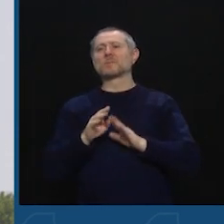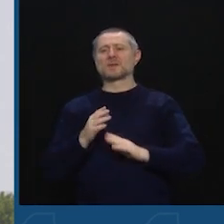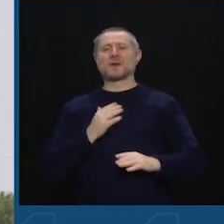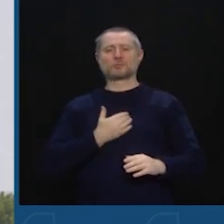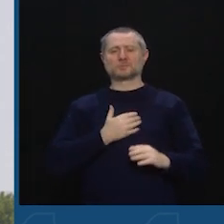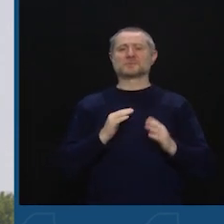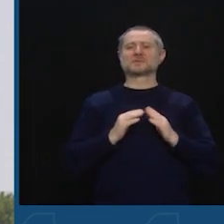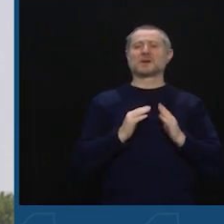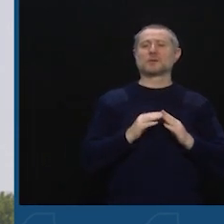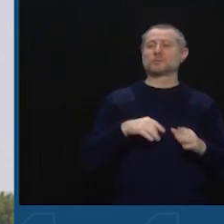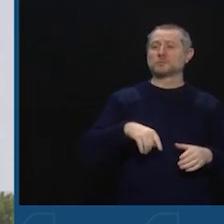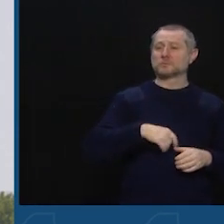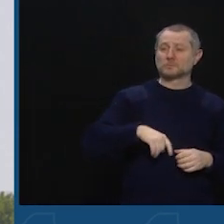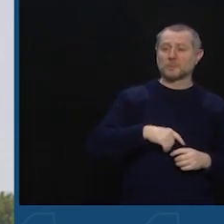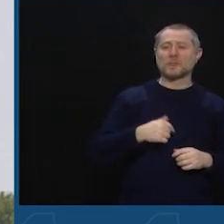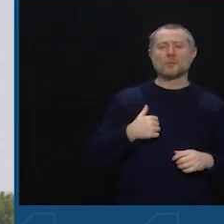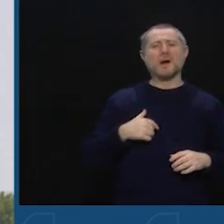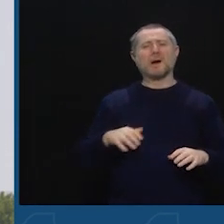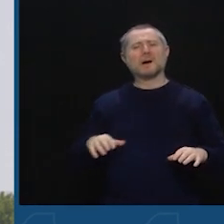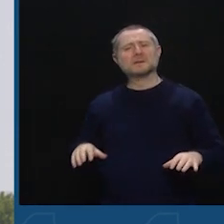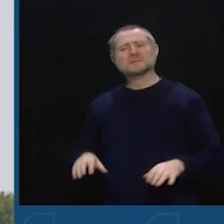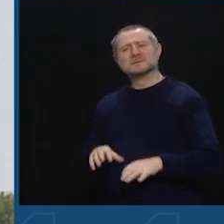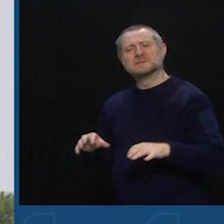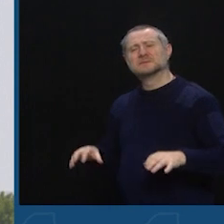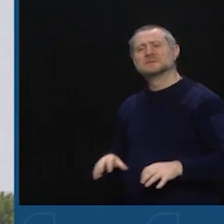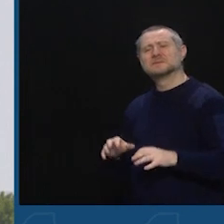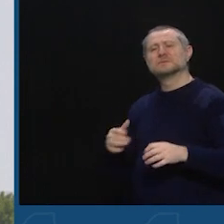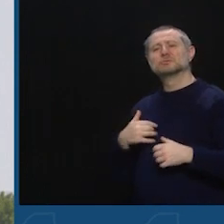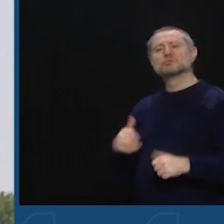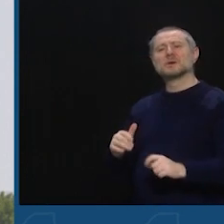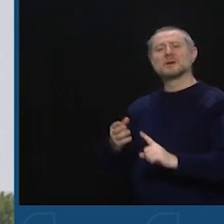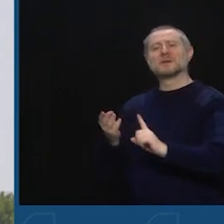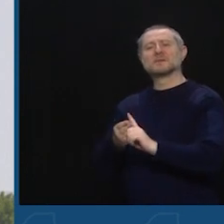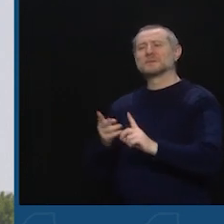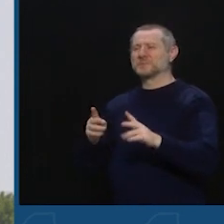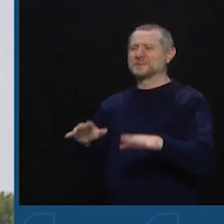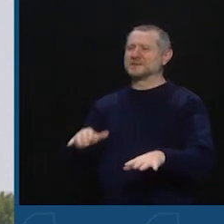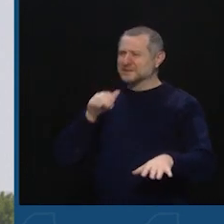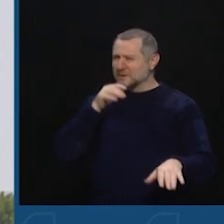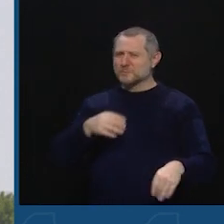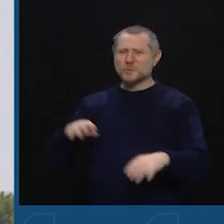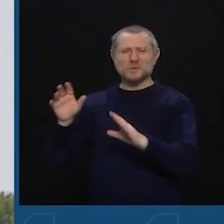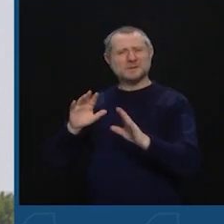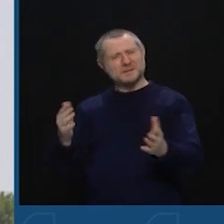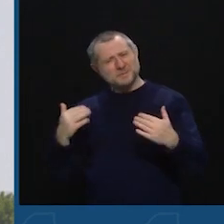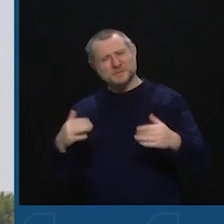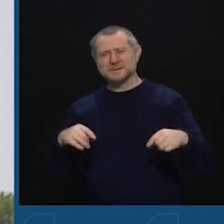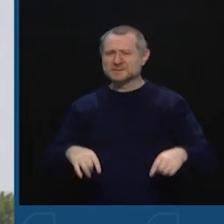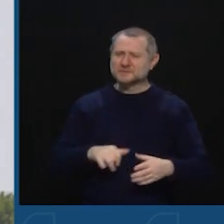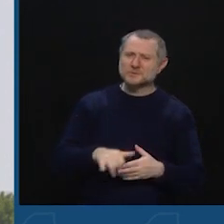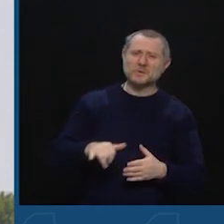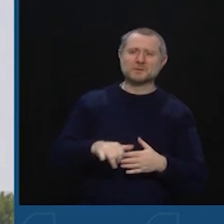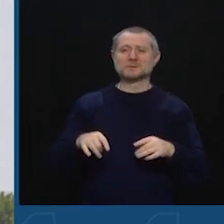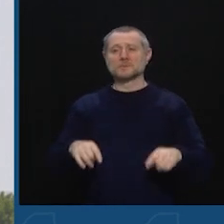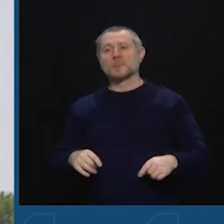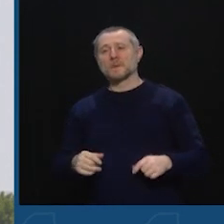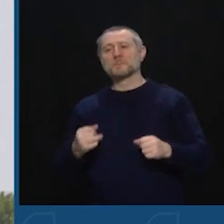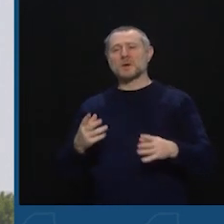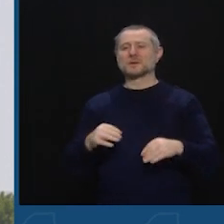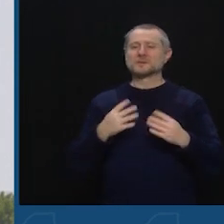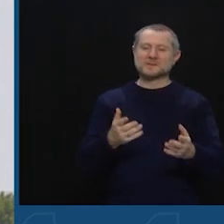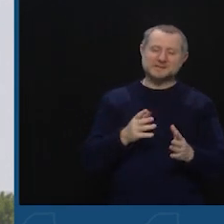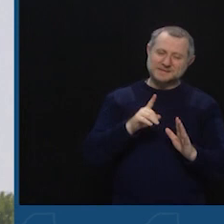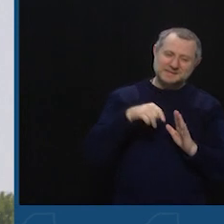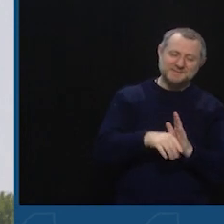trying to be a salesperson, trying to convince people not to go to another state or to come here, and we'll help you expand, we'll give you these incentives. I